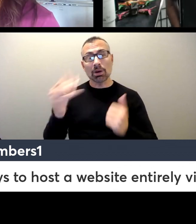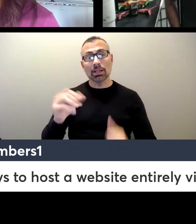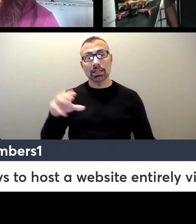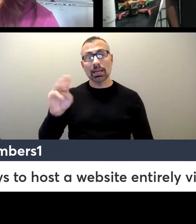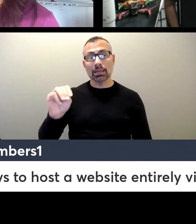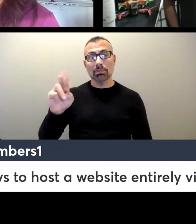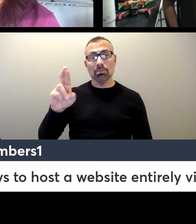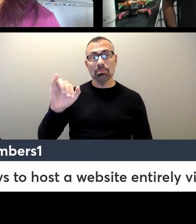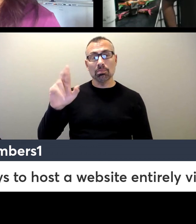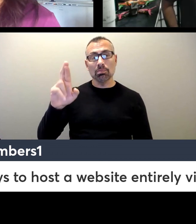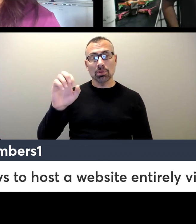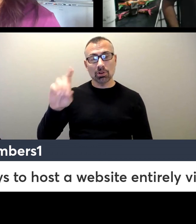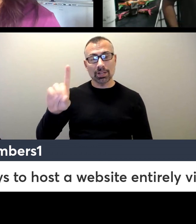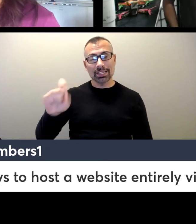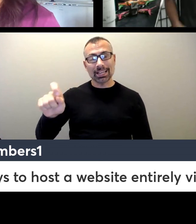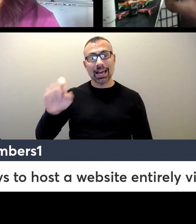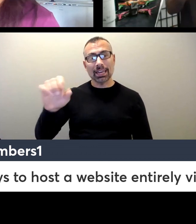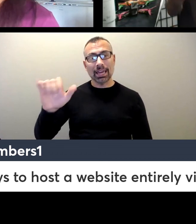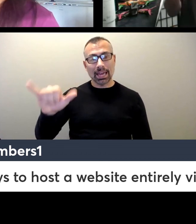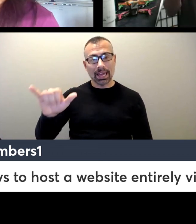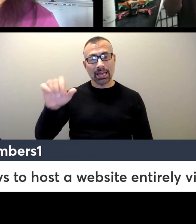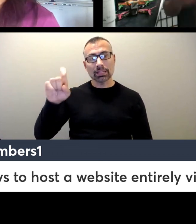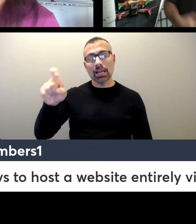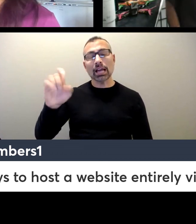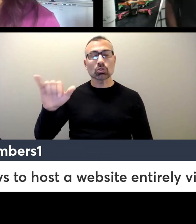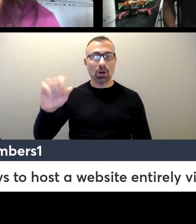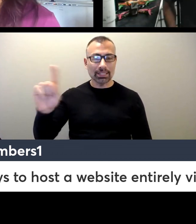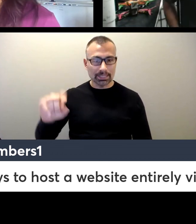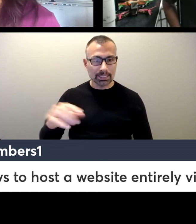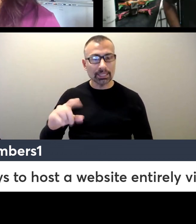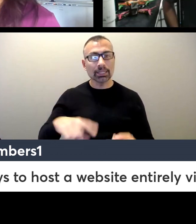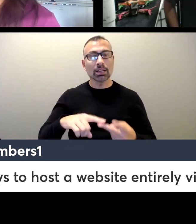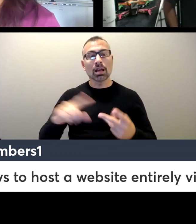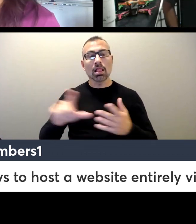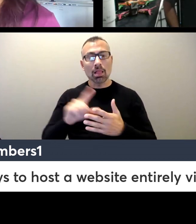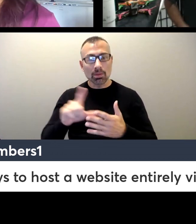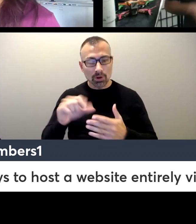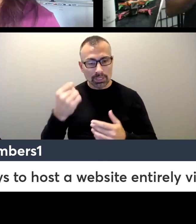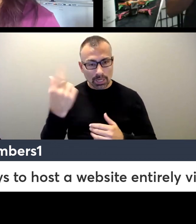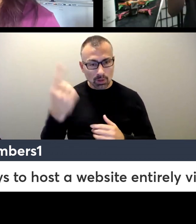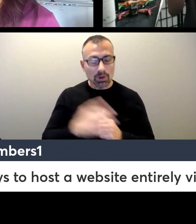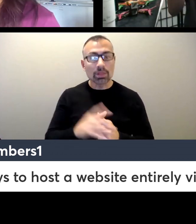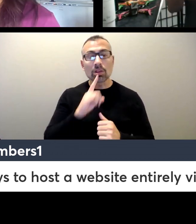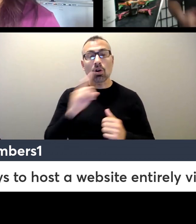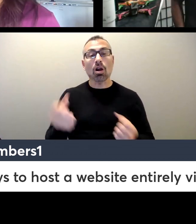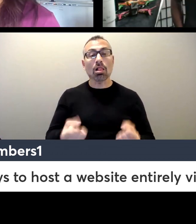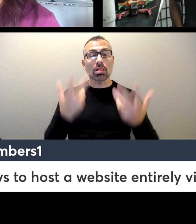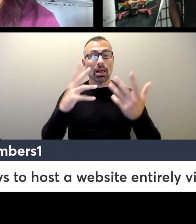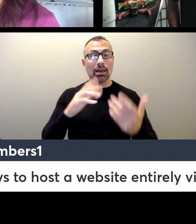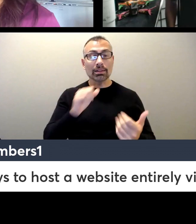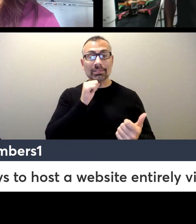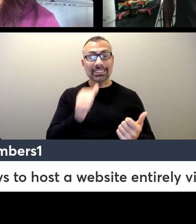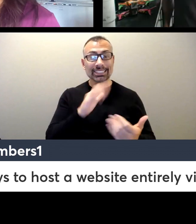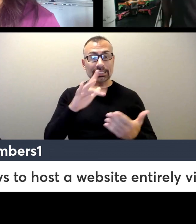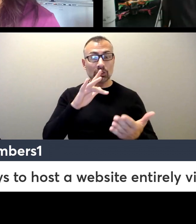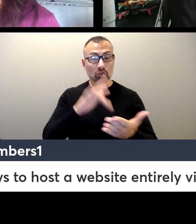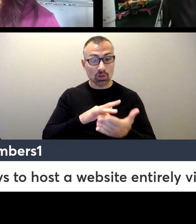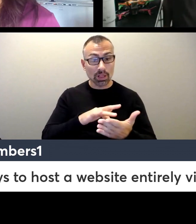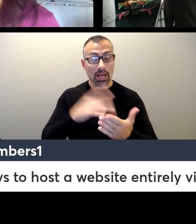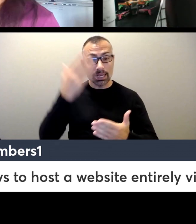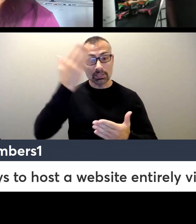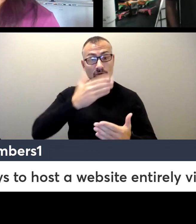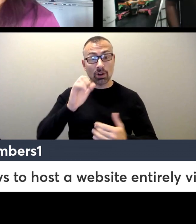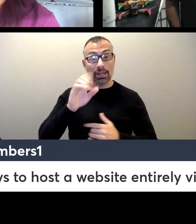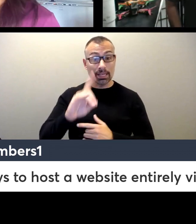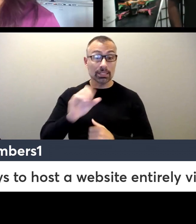great example. Library is another one. There's a whole bunch of other decentralized front ends that are completely decentralized and run on